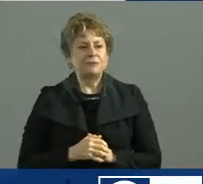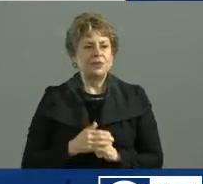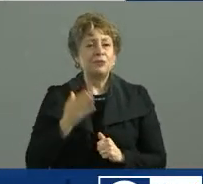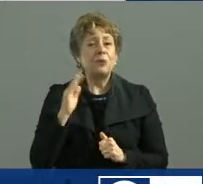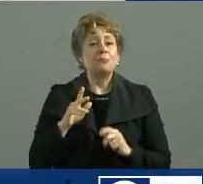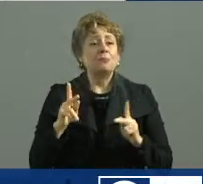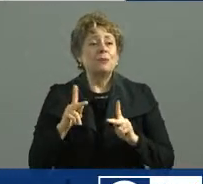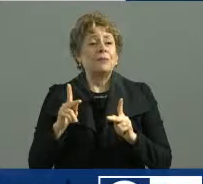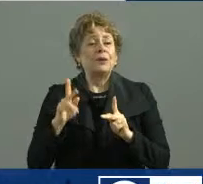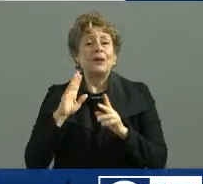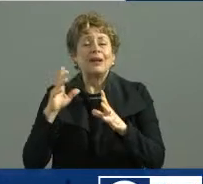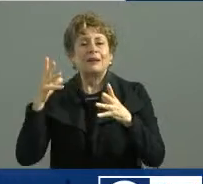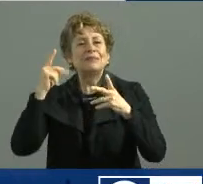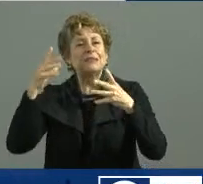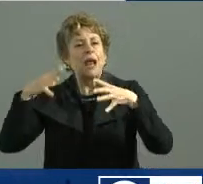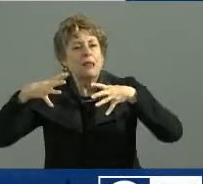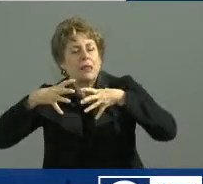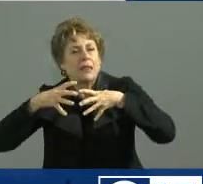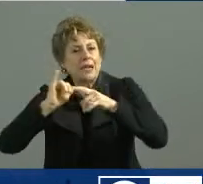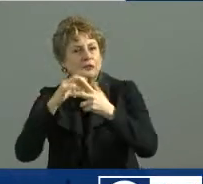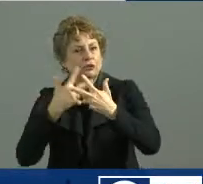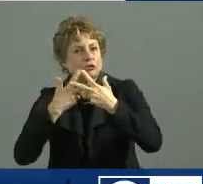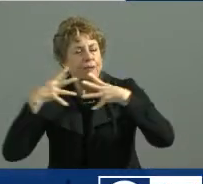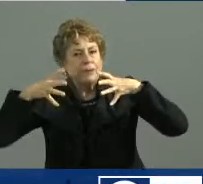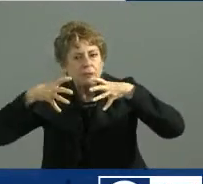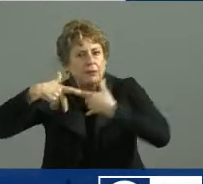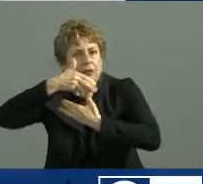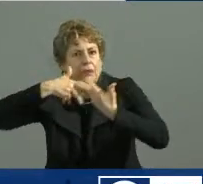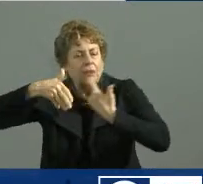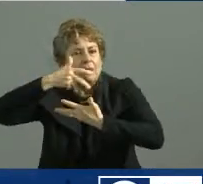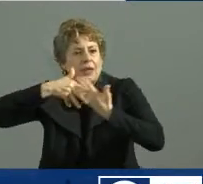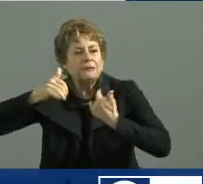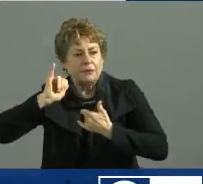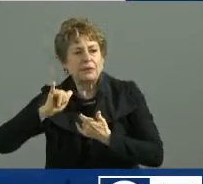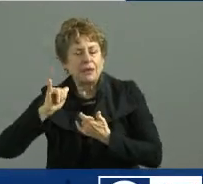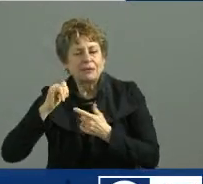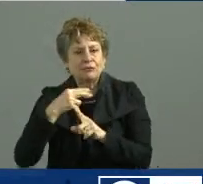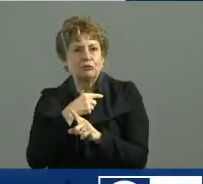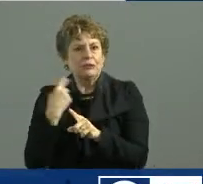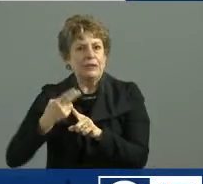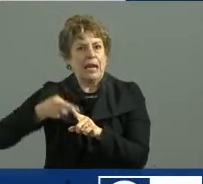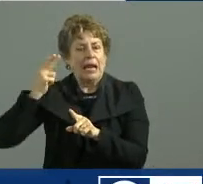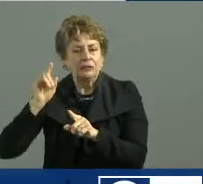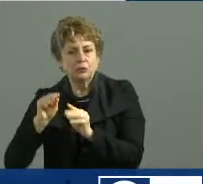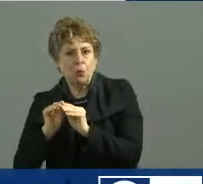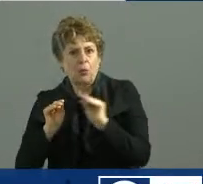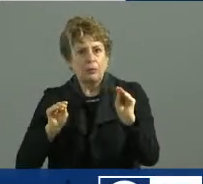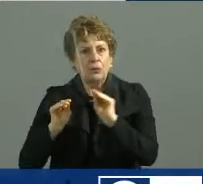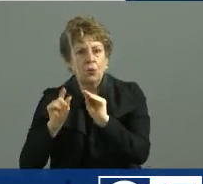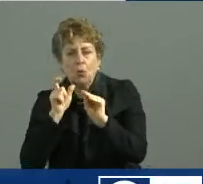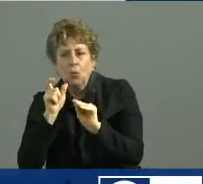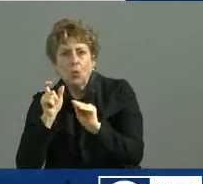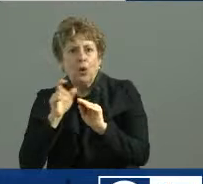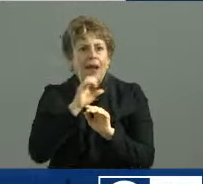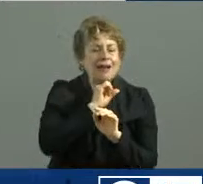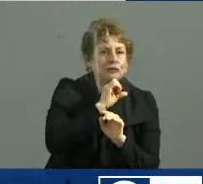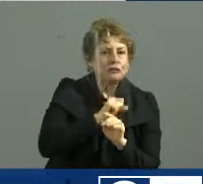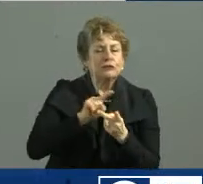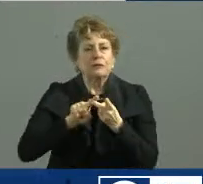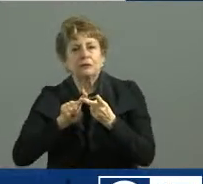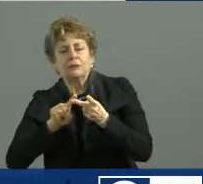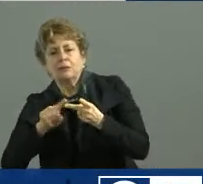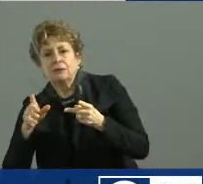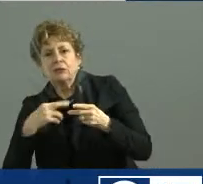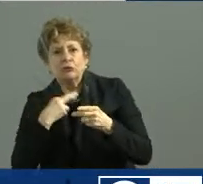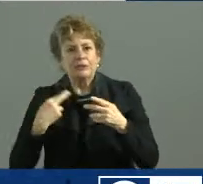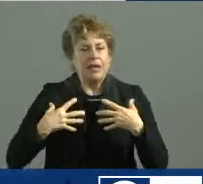for transmission of COVID-19. So they will be prioritized in the phase 1C, along with our 65-year-olds